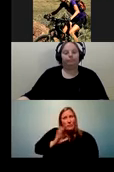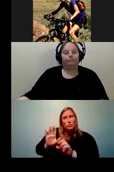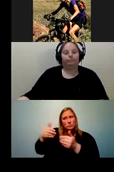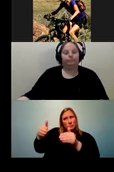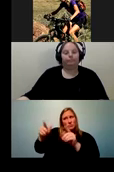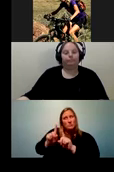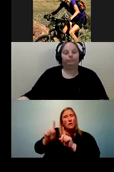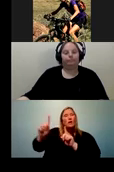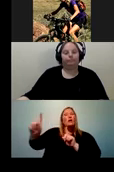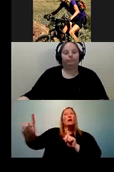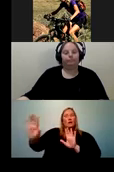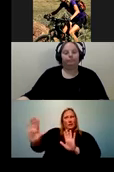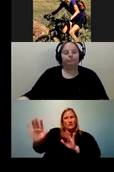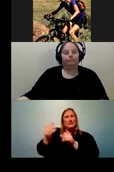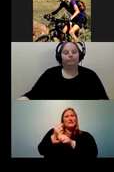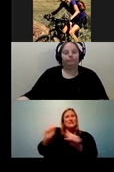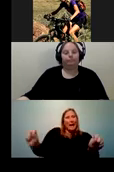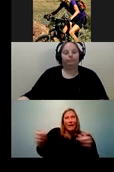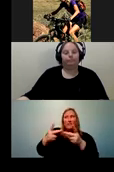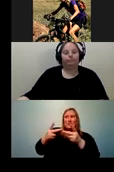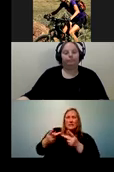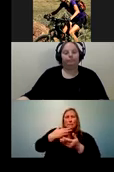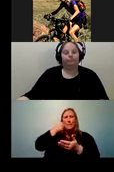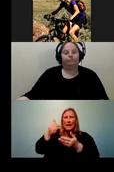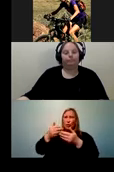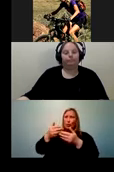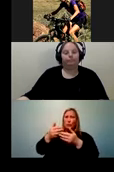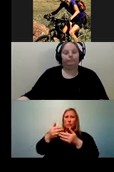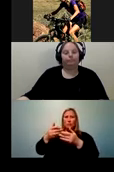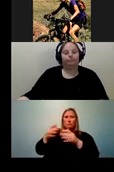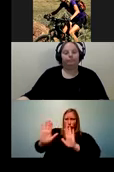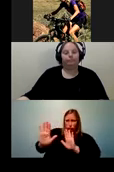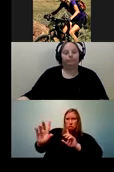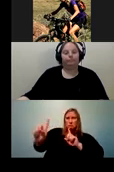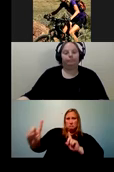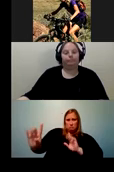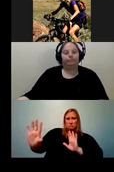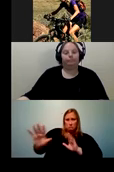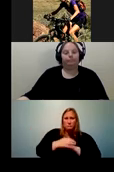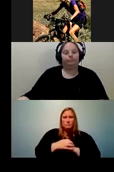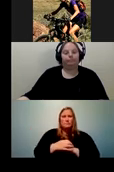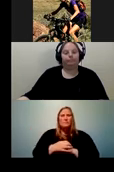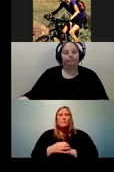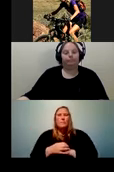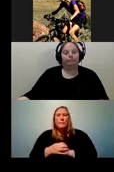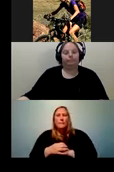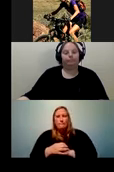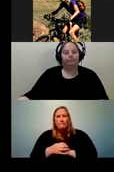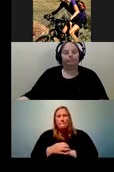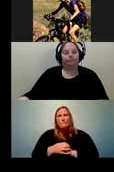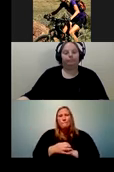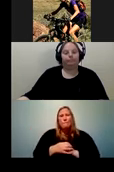had lots of talks about, boundaries around, I don't know, he always wanted me to, "Next time, can we meet in the hot